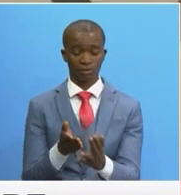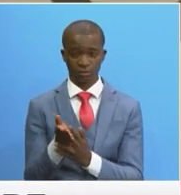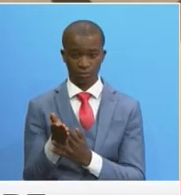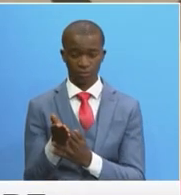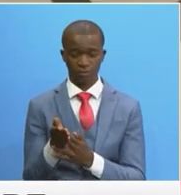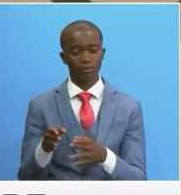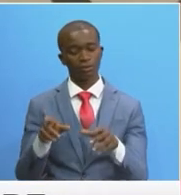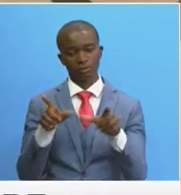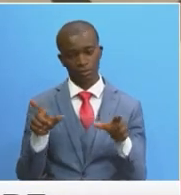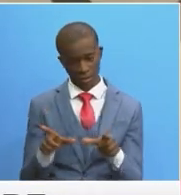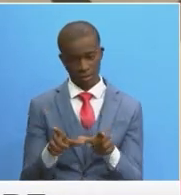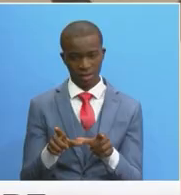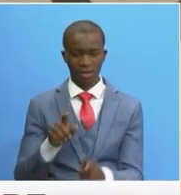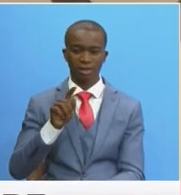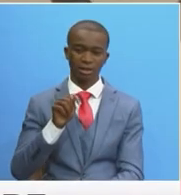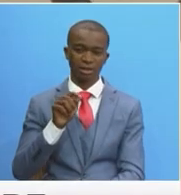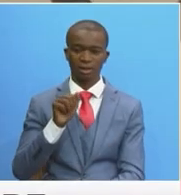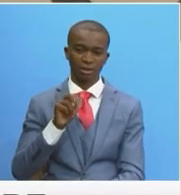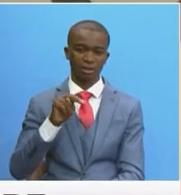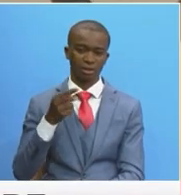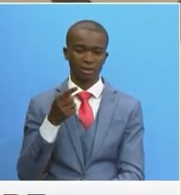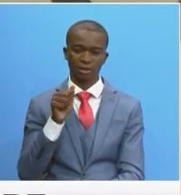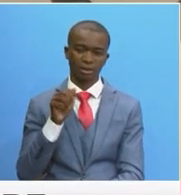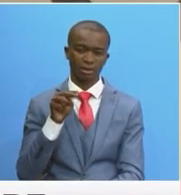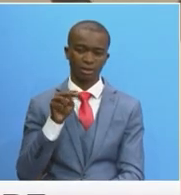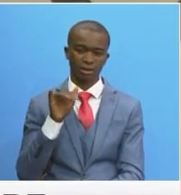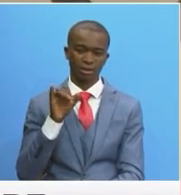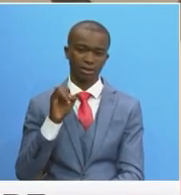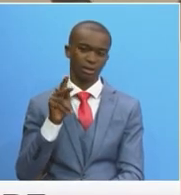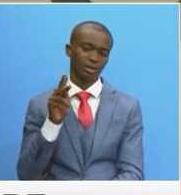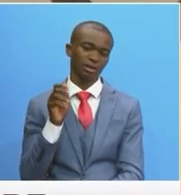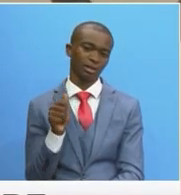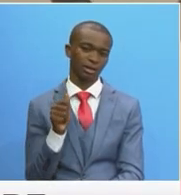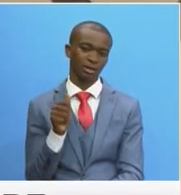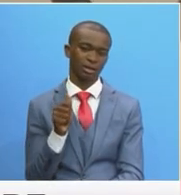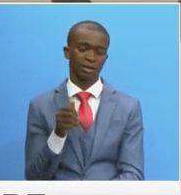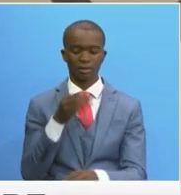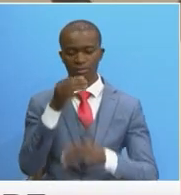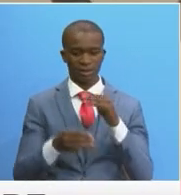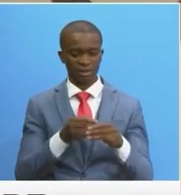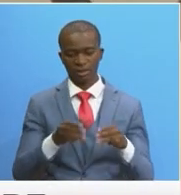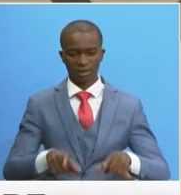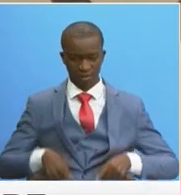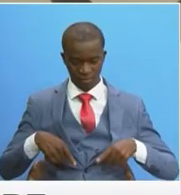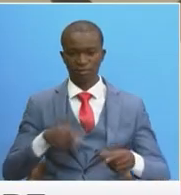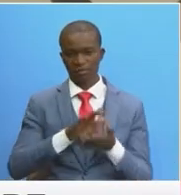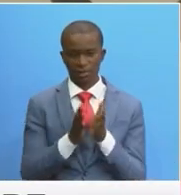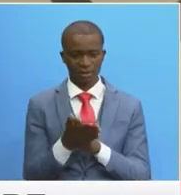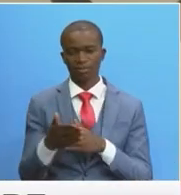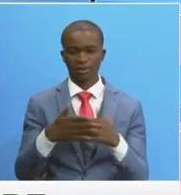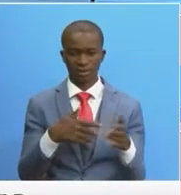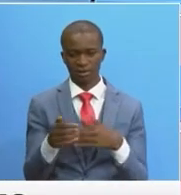to make easier to our life, our people, to make their life easier and